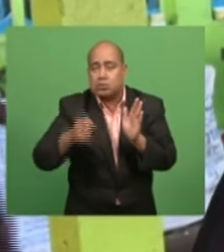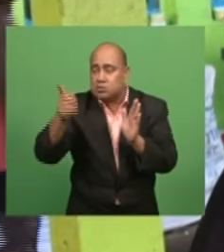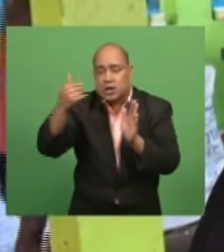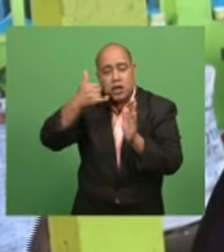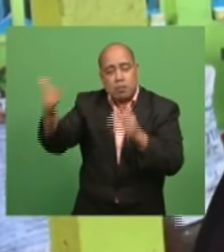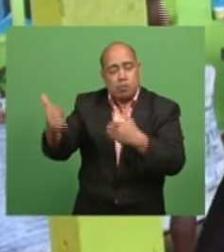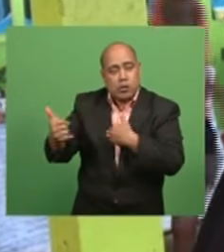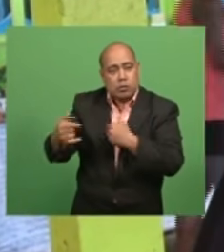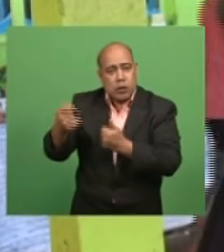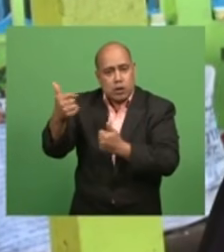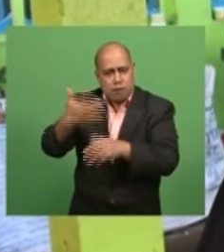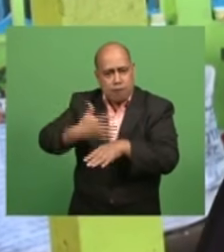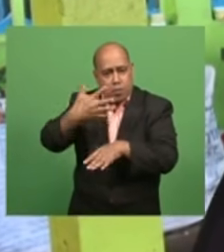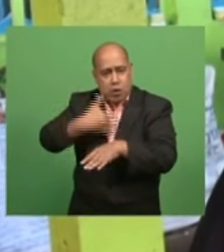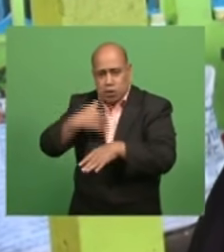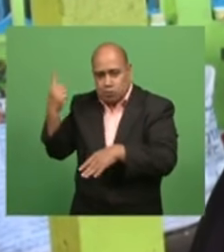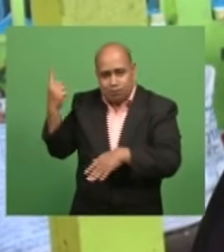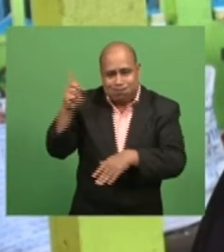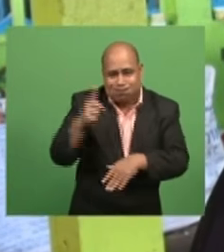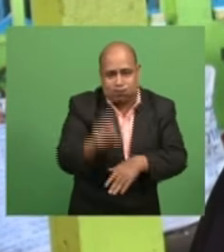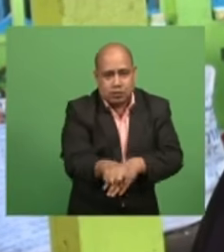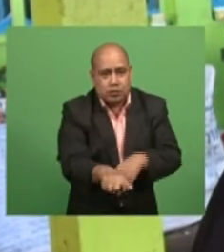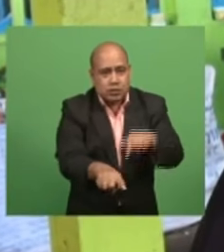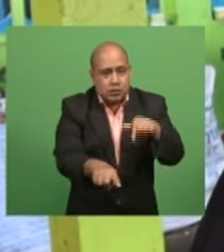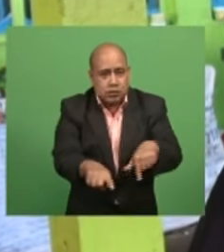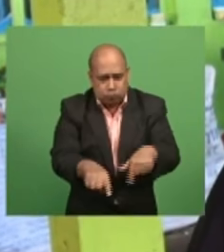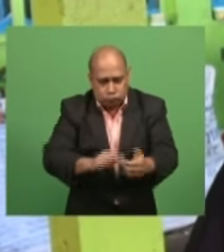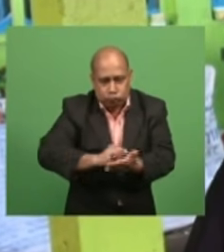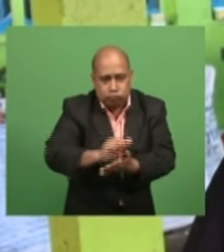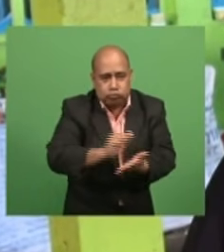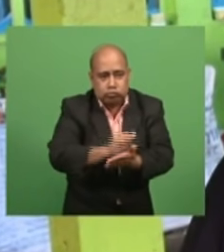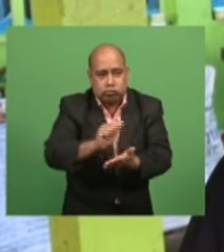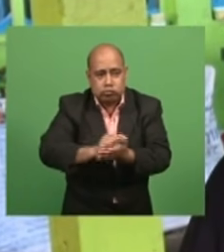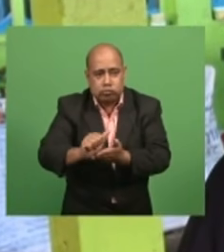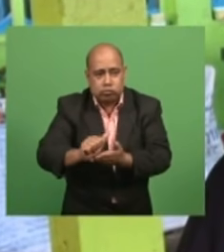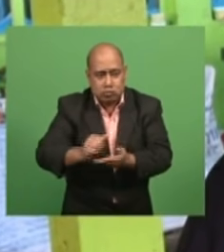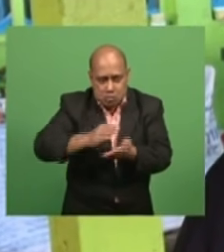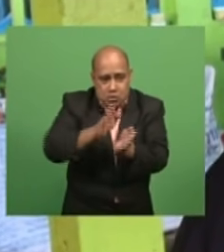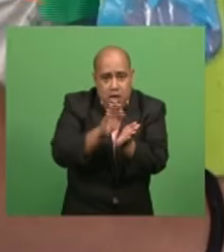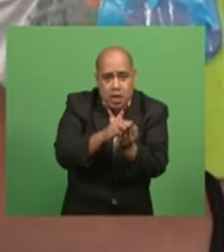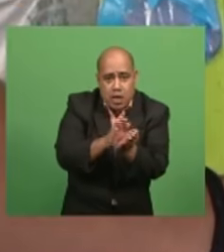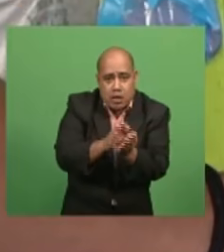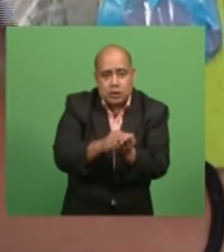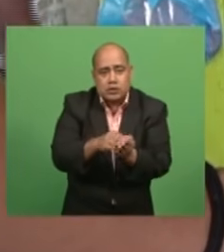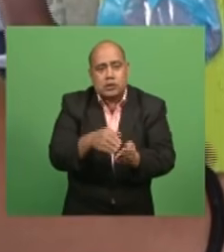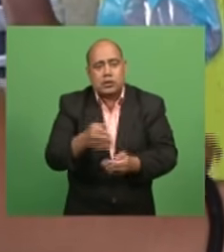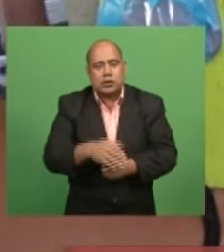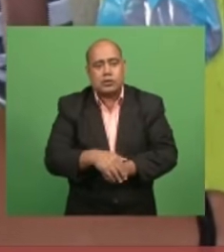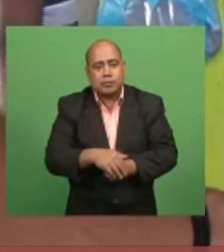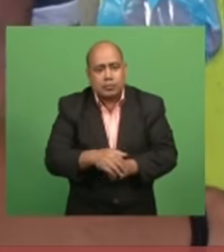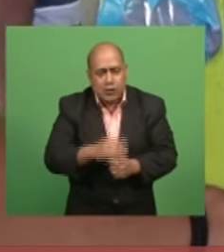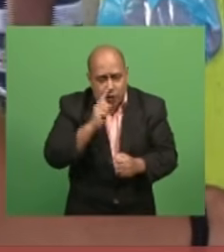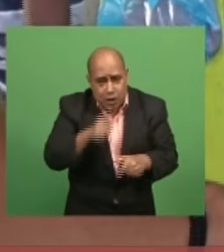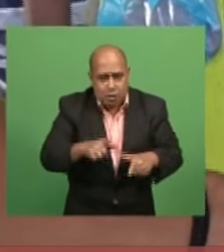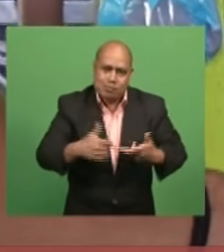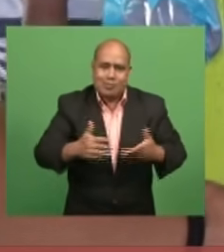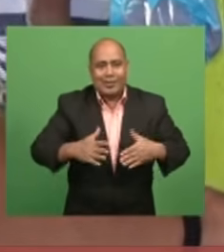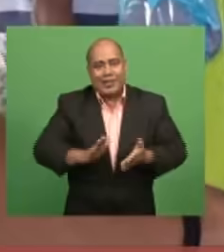morning to sell their kai here at the supermarket. So far, they are pleased with their sales.